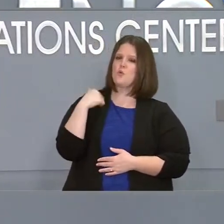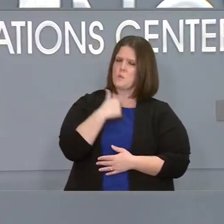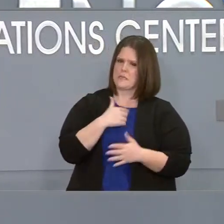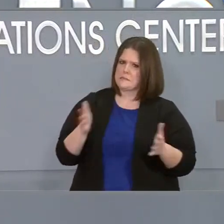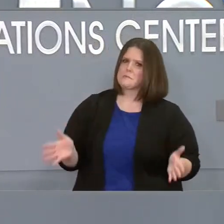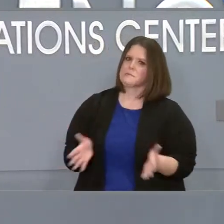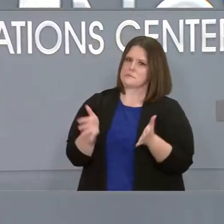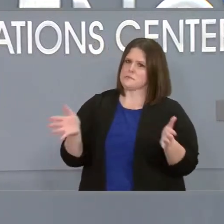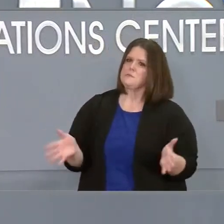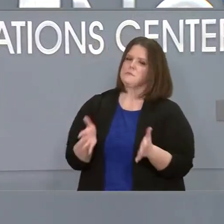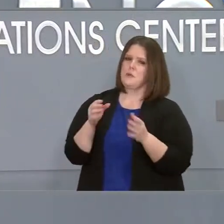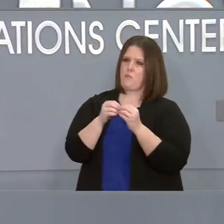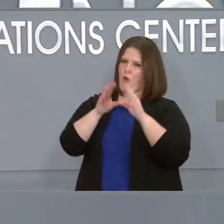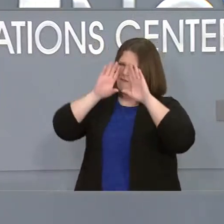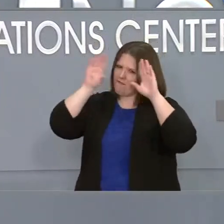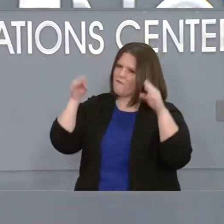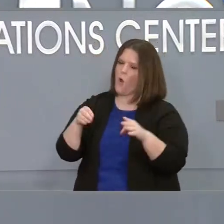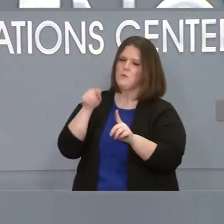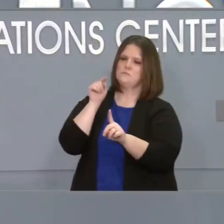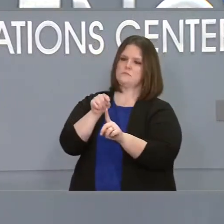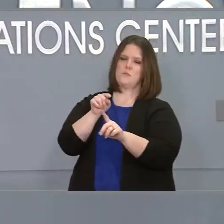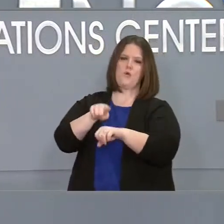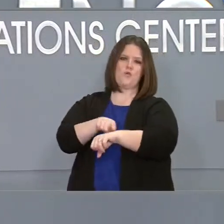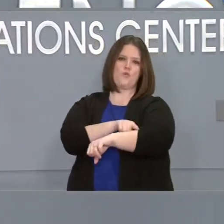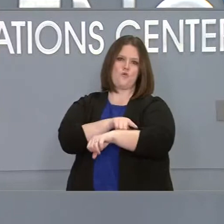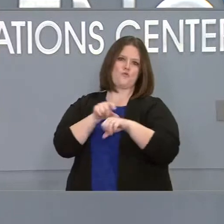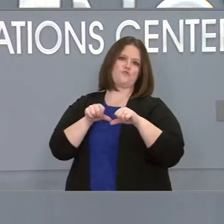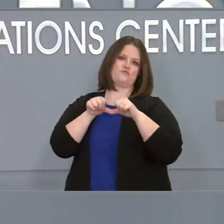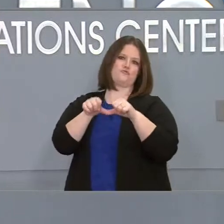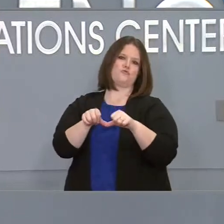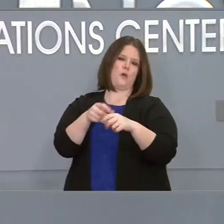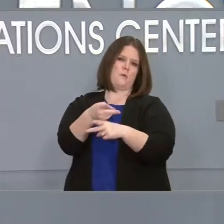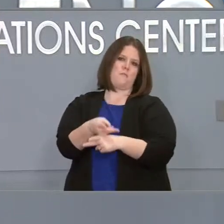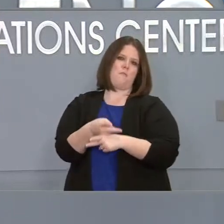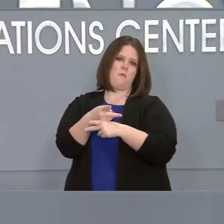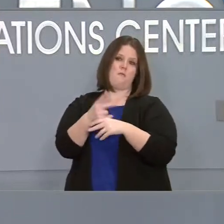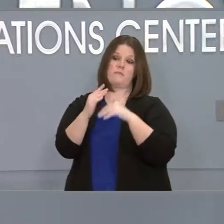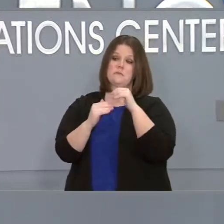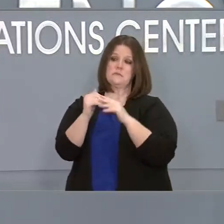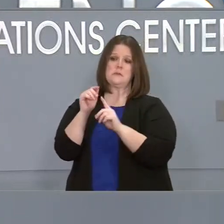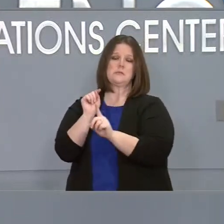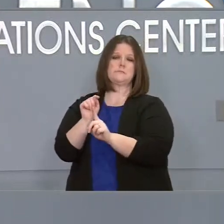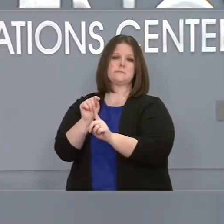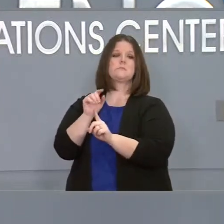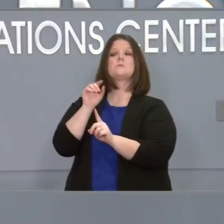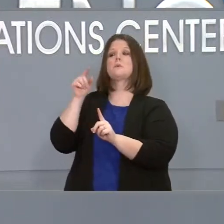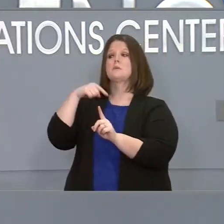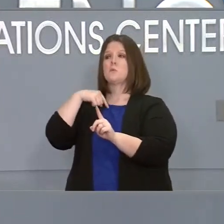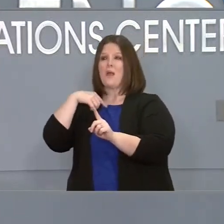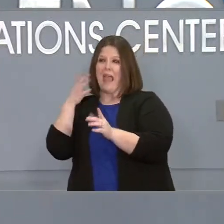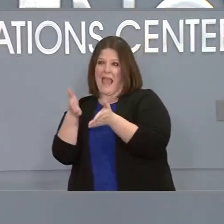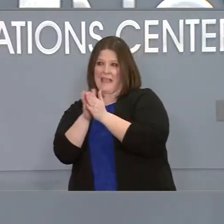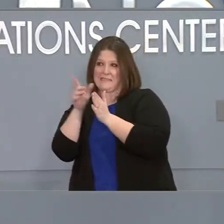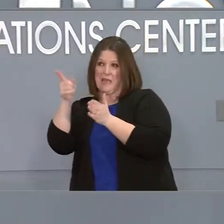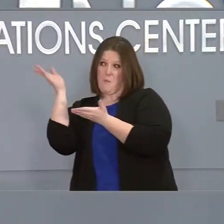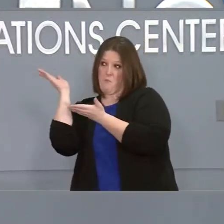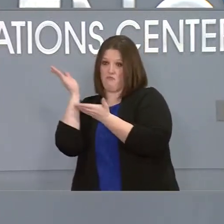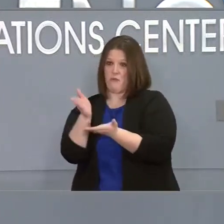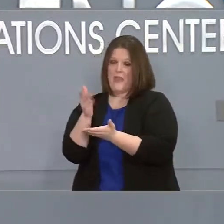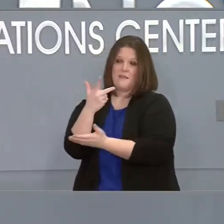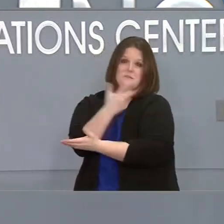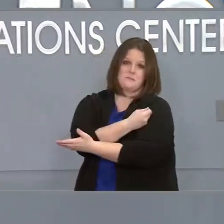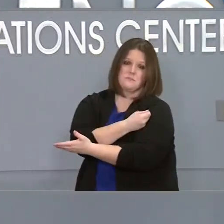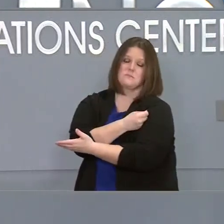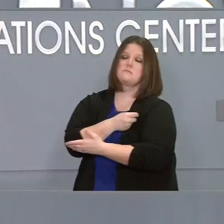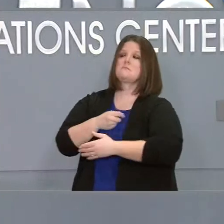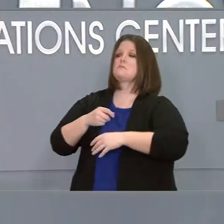sure that our long-term care facilities have a partner to come in and help them do boosters if they can't administer for themselves. Supply is not an issue. The